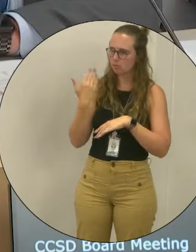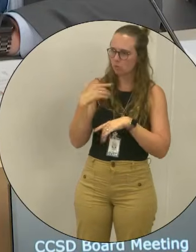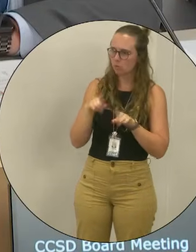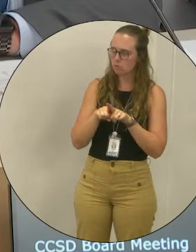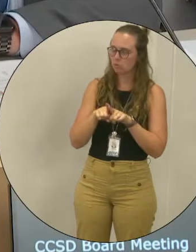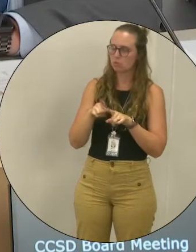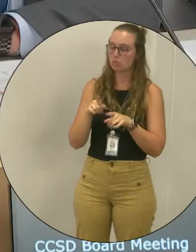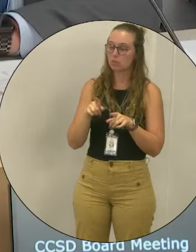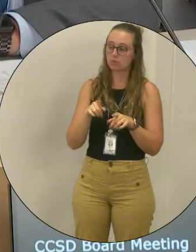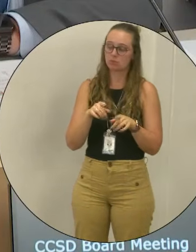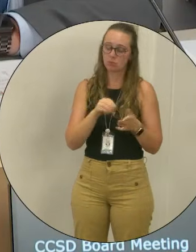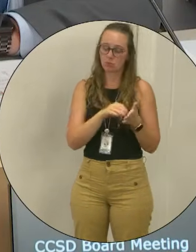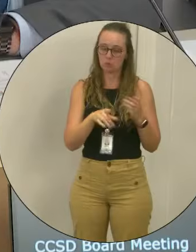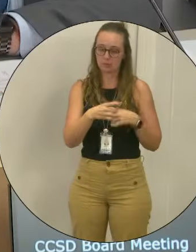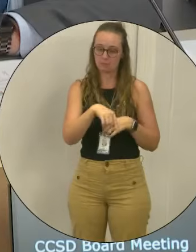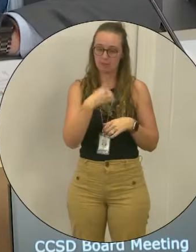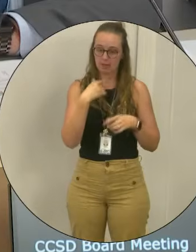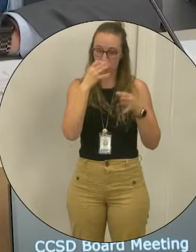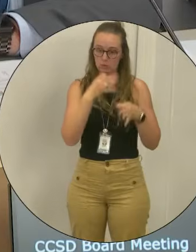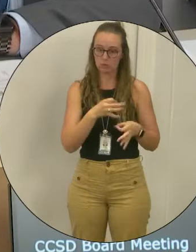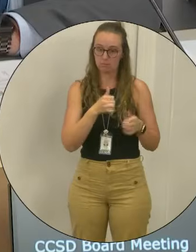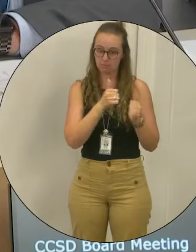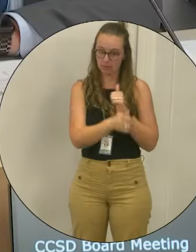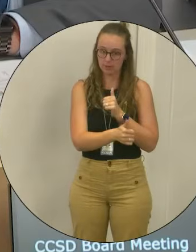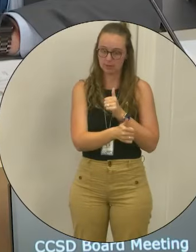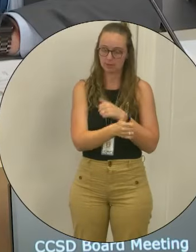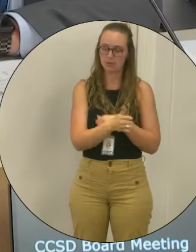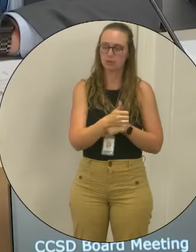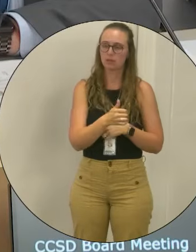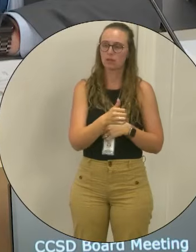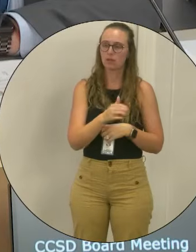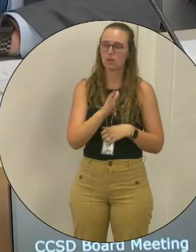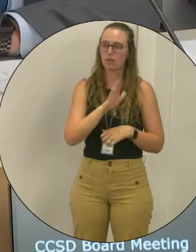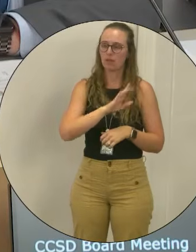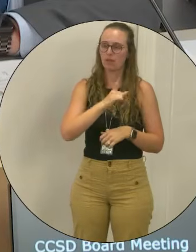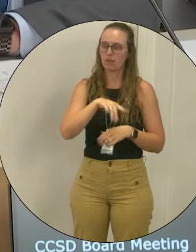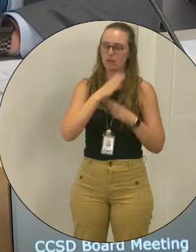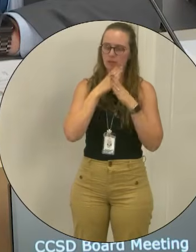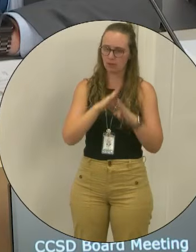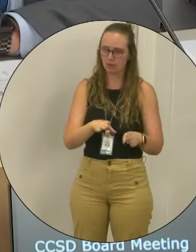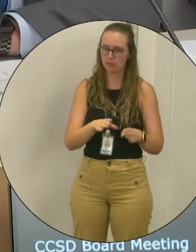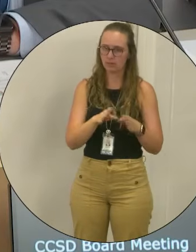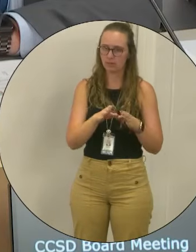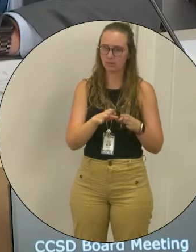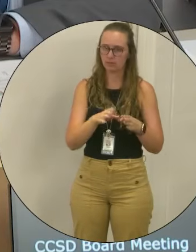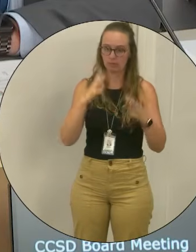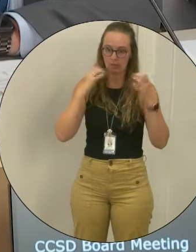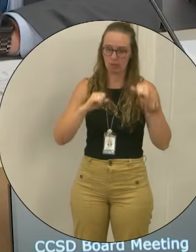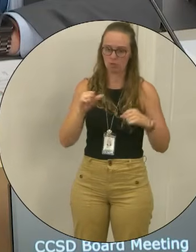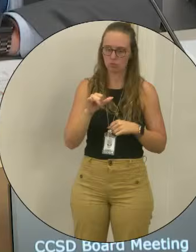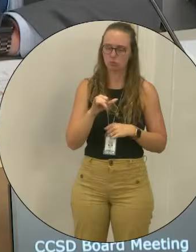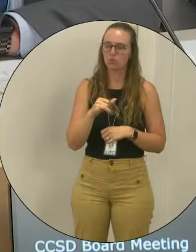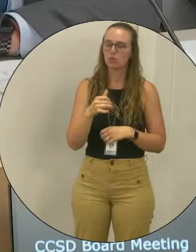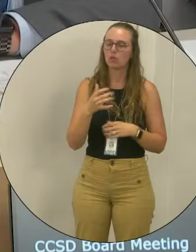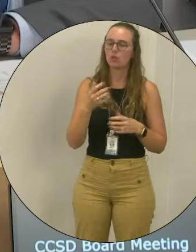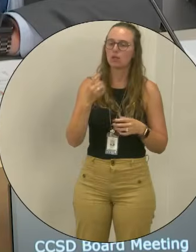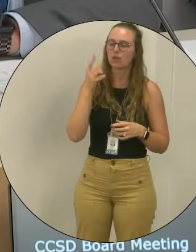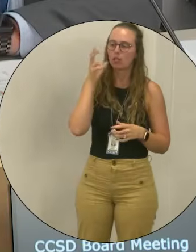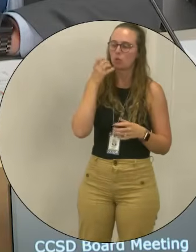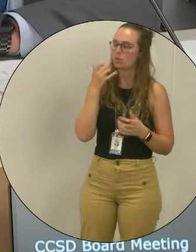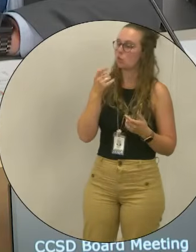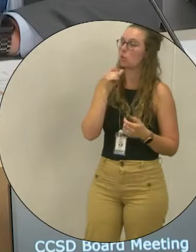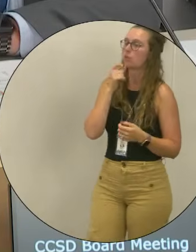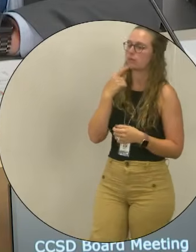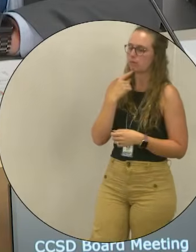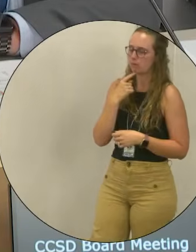students that they have the choice of passing because their silence speaks volumes as well. So we hear what they don't say and we hear what